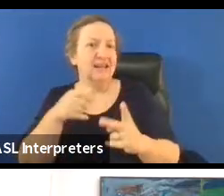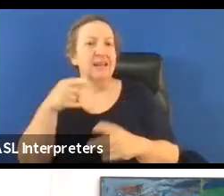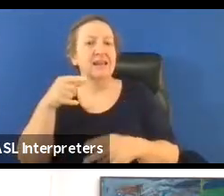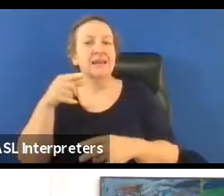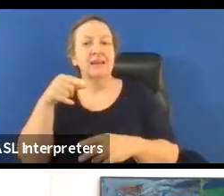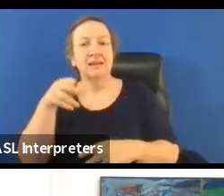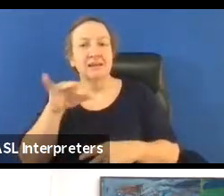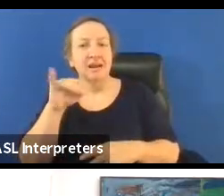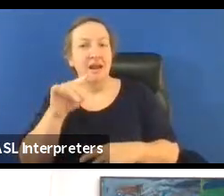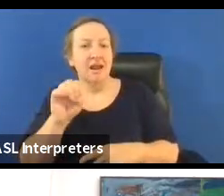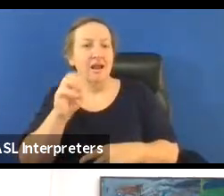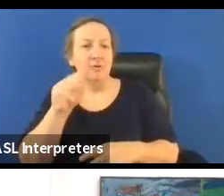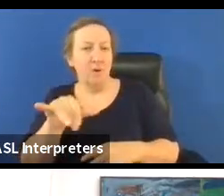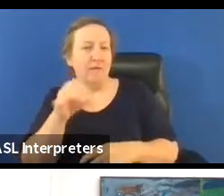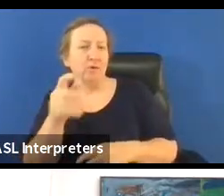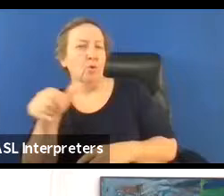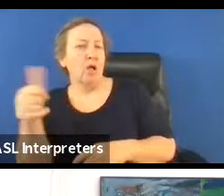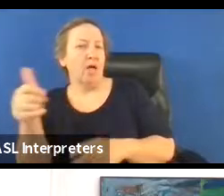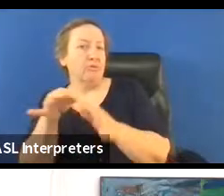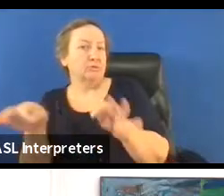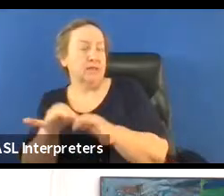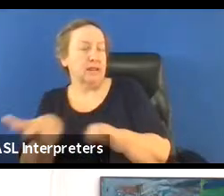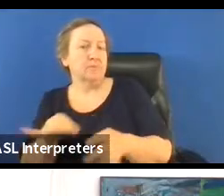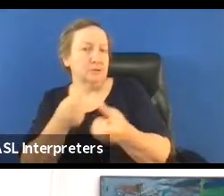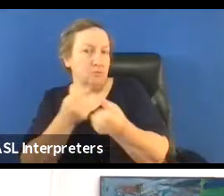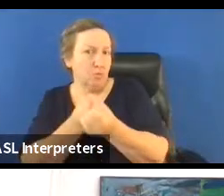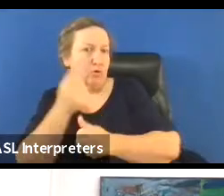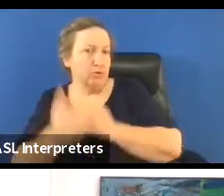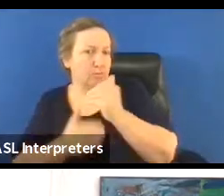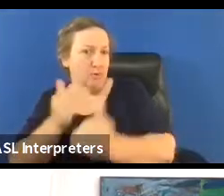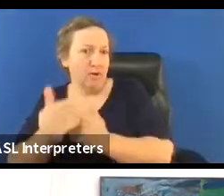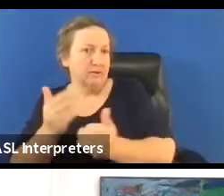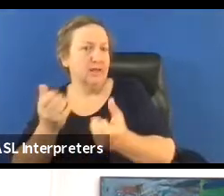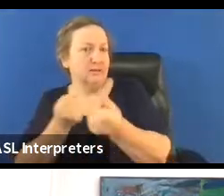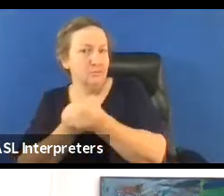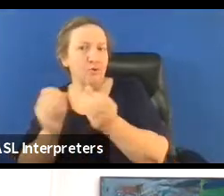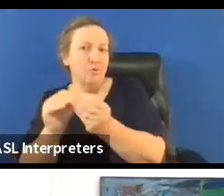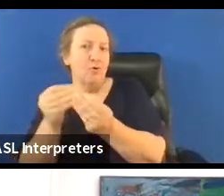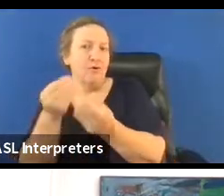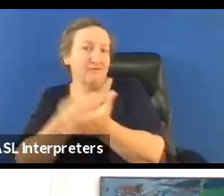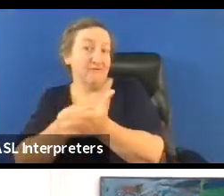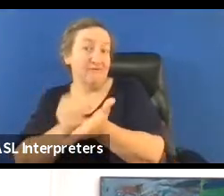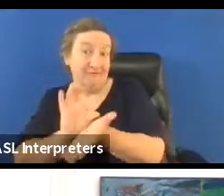statements supporting the process that we're going through and, of course, supporting more funding.